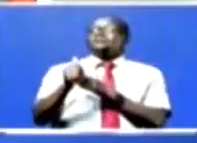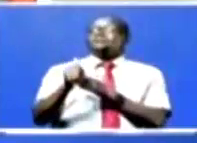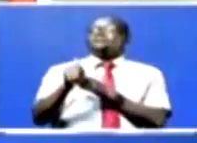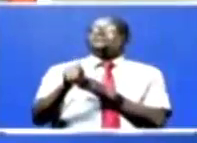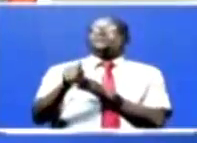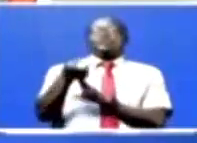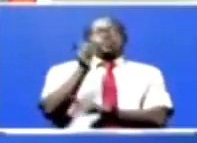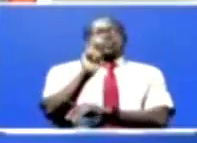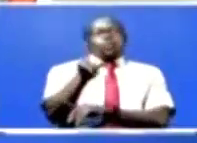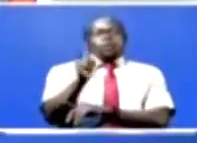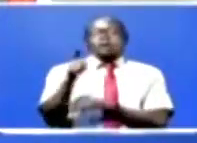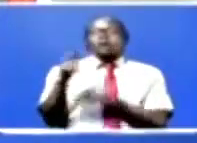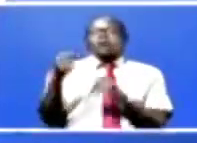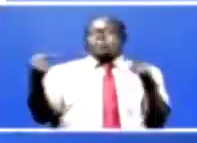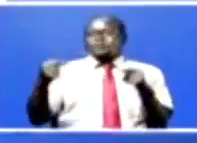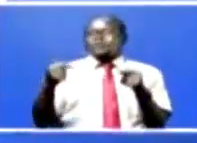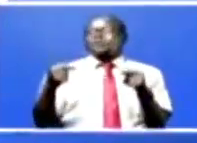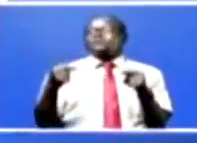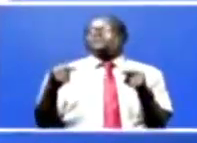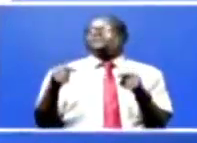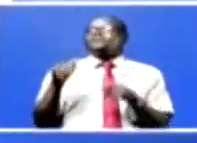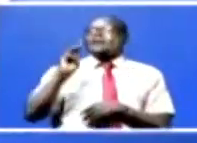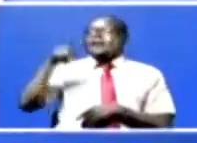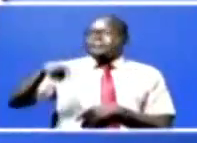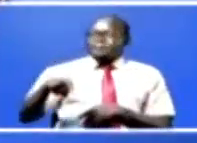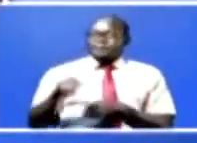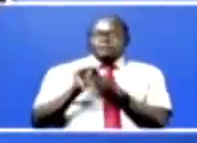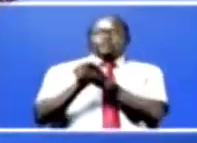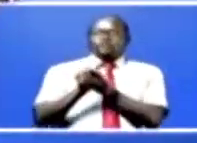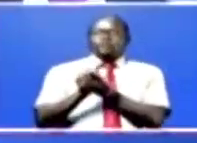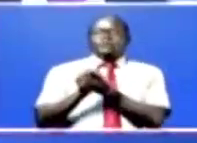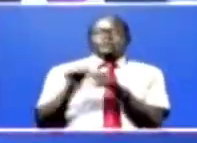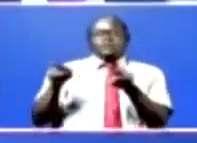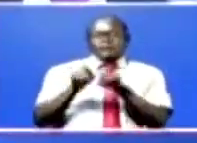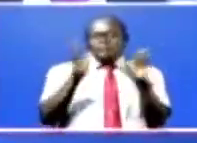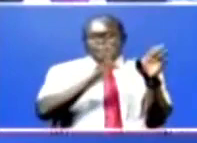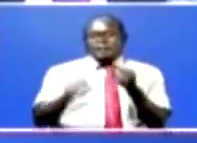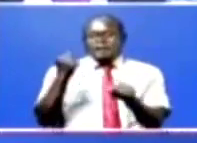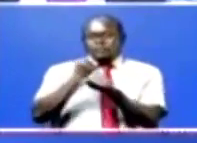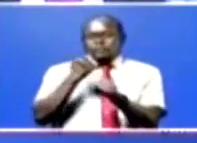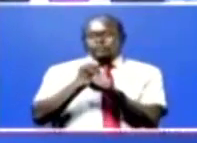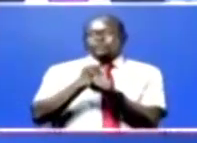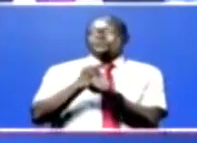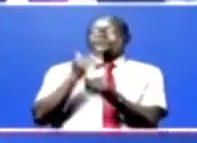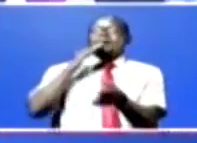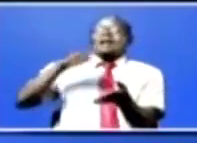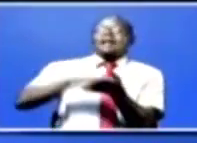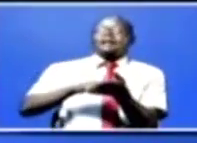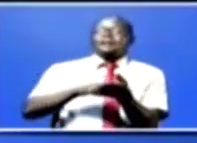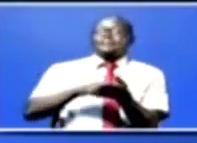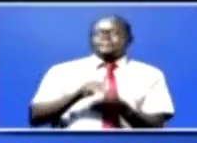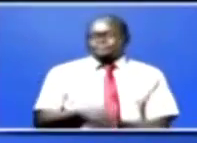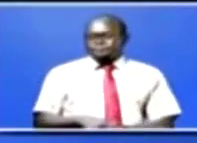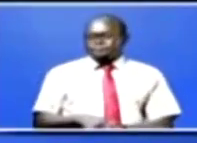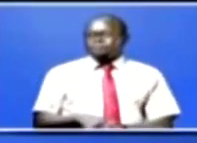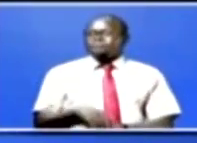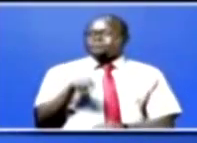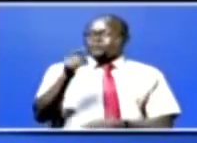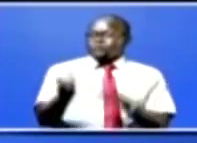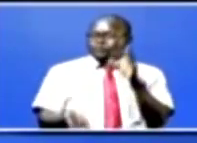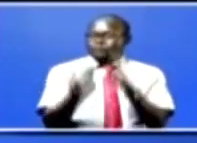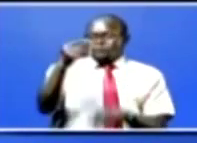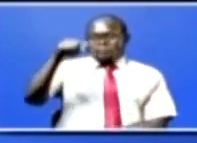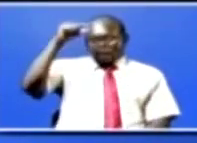riot act against rebel members, Jubilee plans to write show-cause letters to the renegades. For you to form a